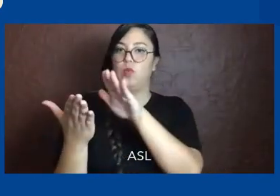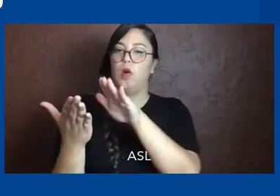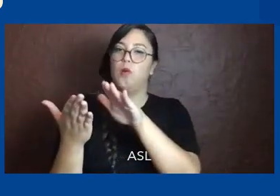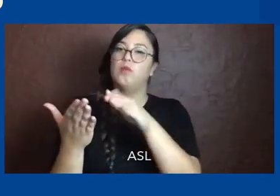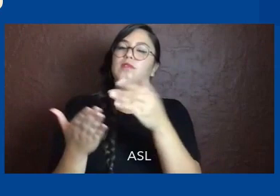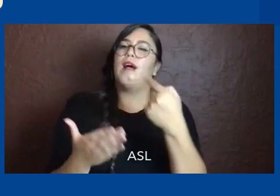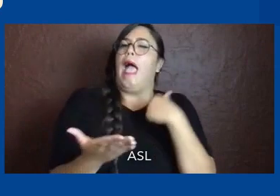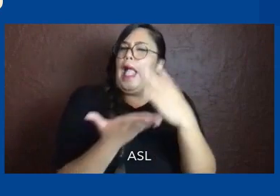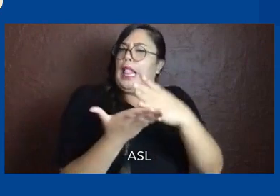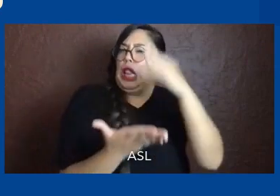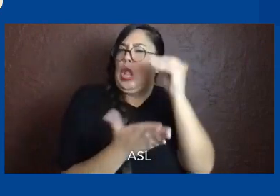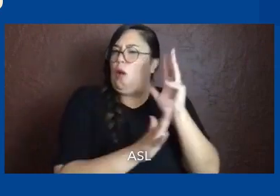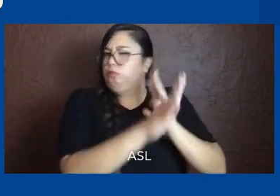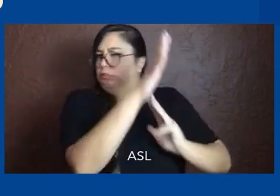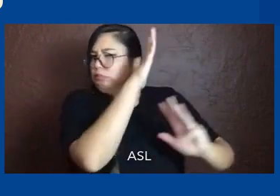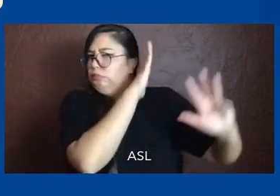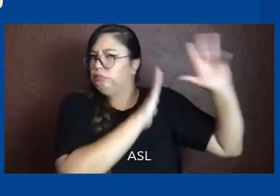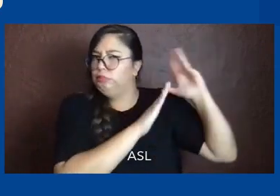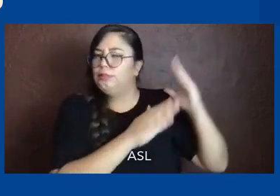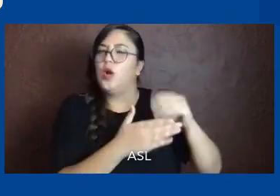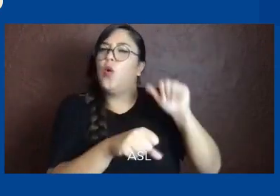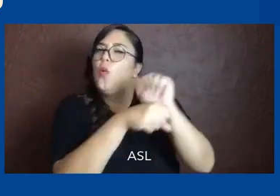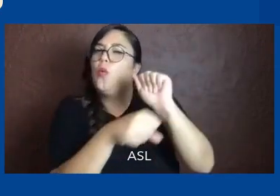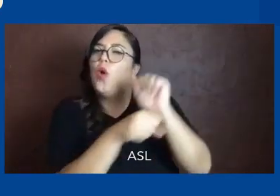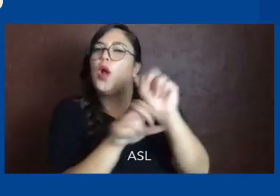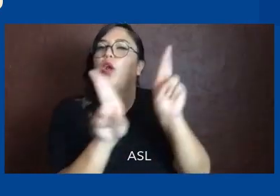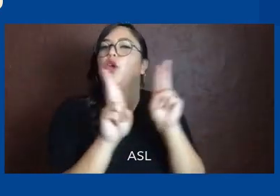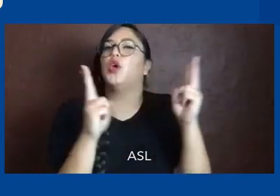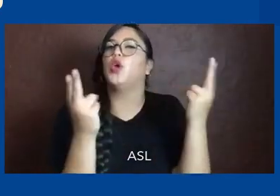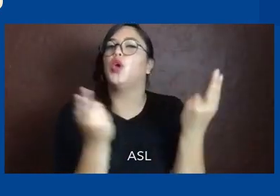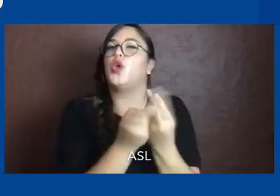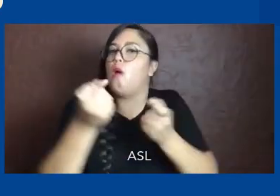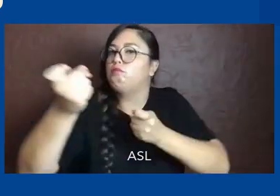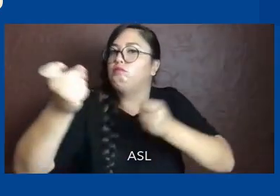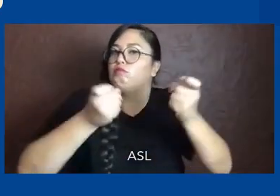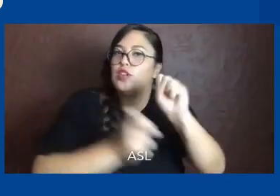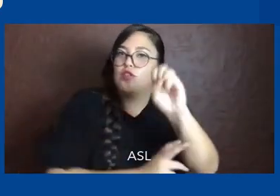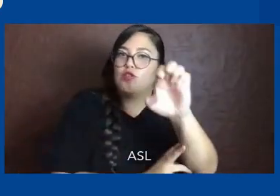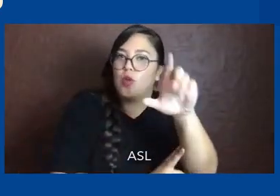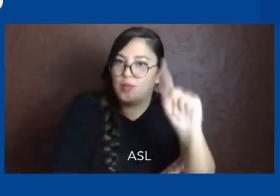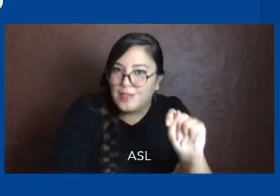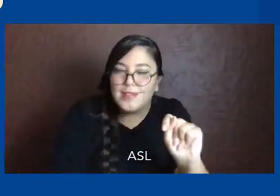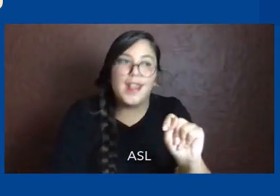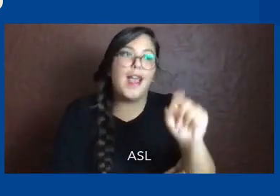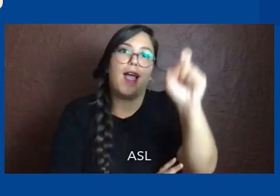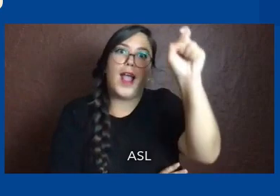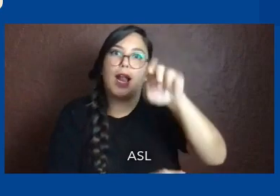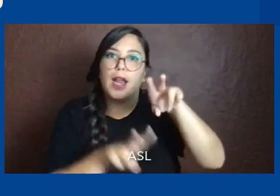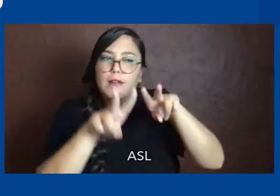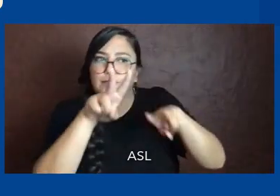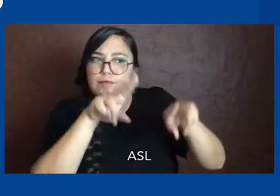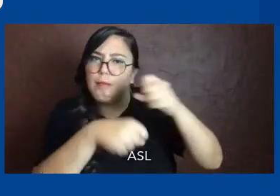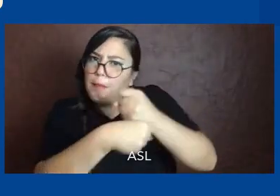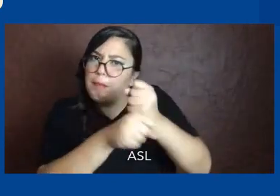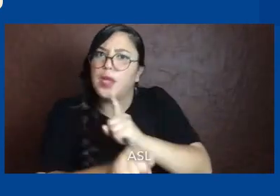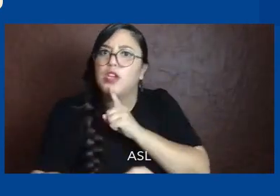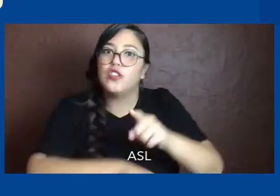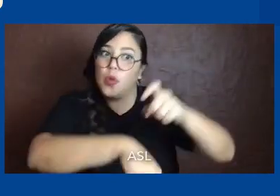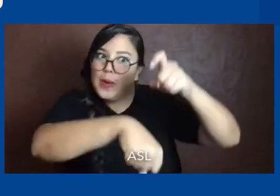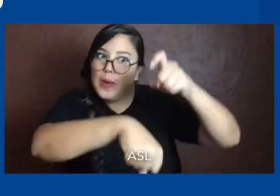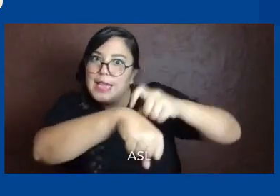union sets and non-union sets that have to observe a certain, the length of day and turnarounds and meal times and all that